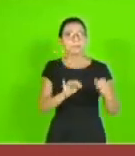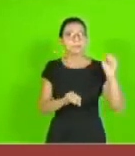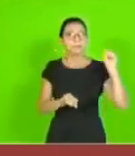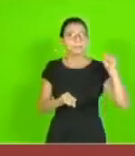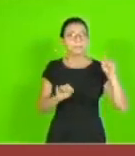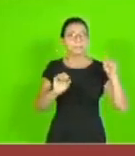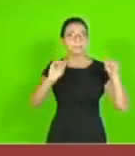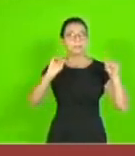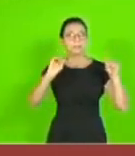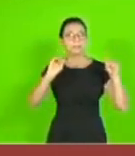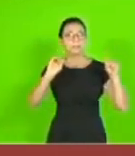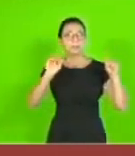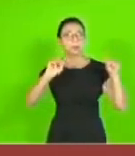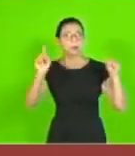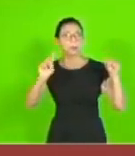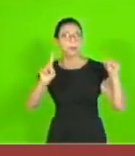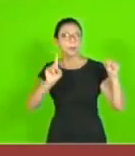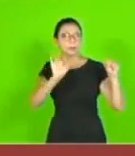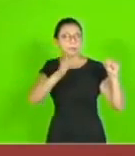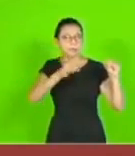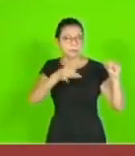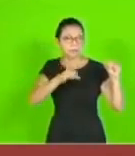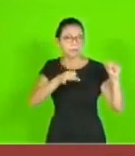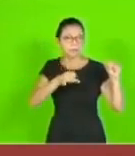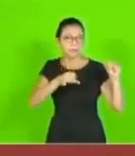Are they correct?